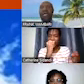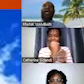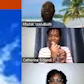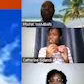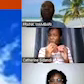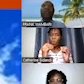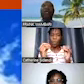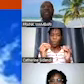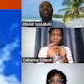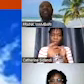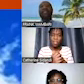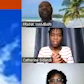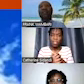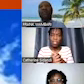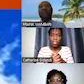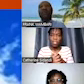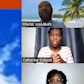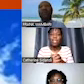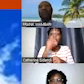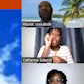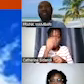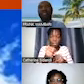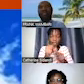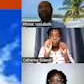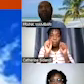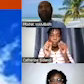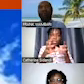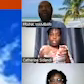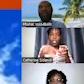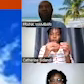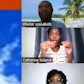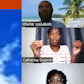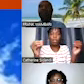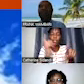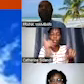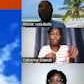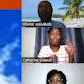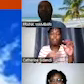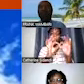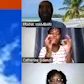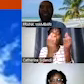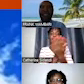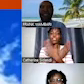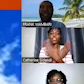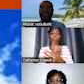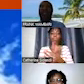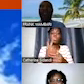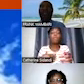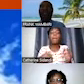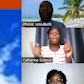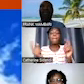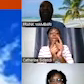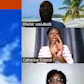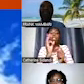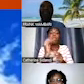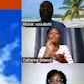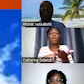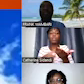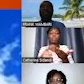Yeah, it's true. It can take a long time. One family friend and that I met 3 weeks